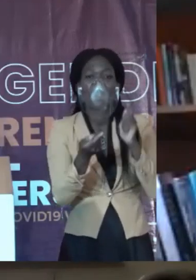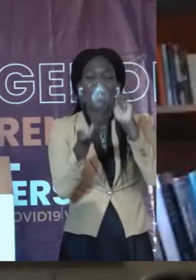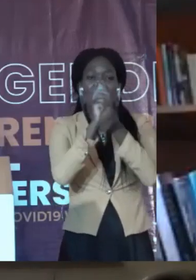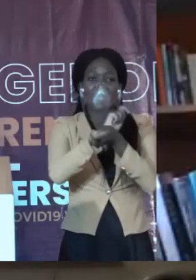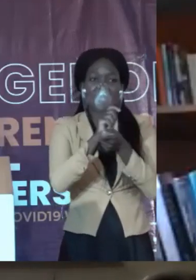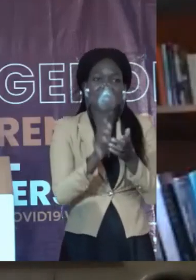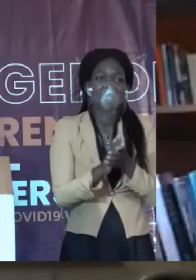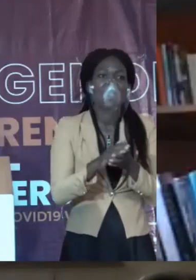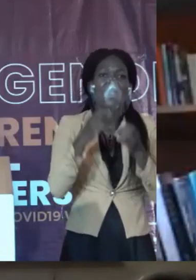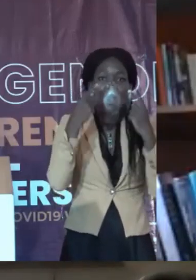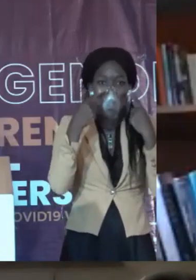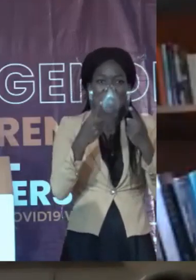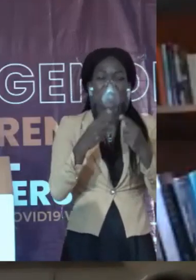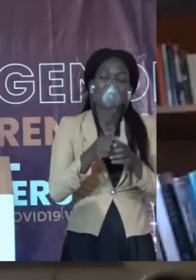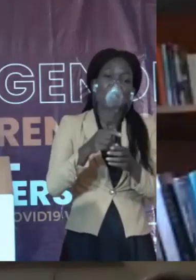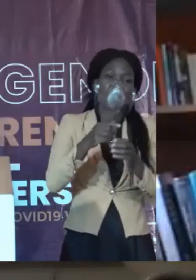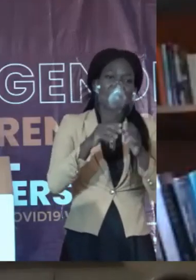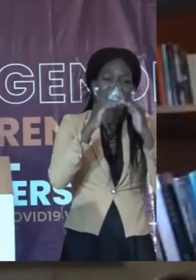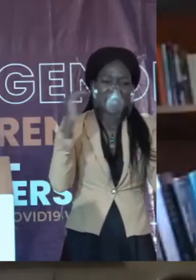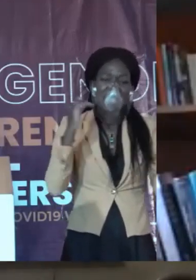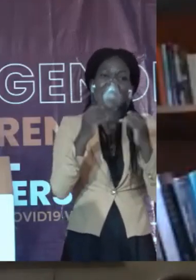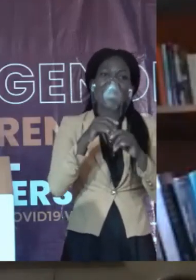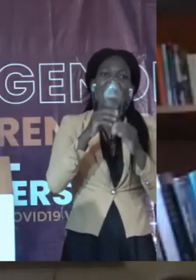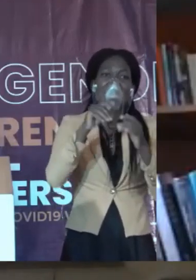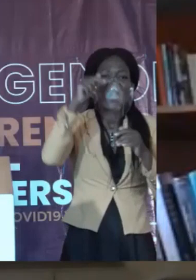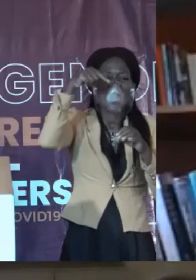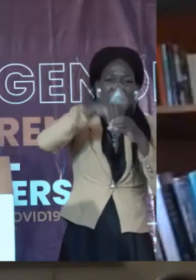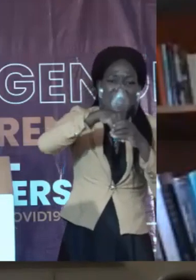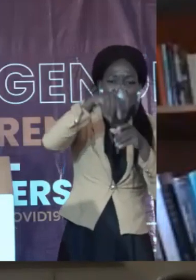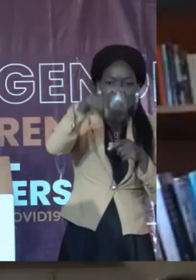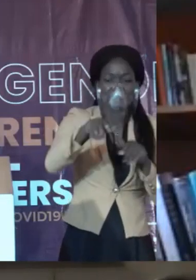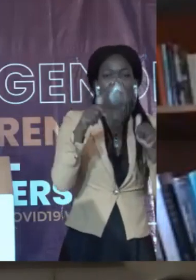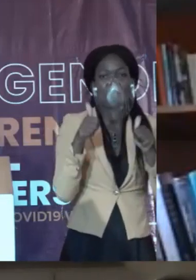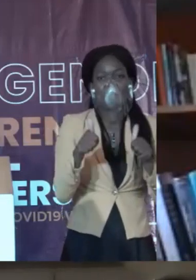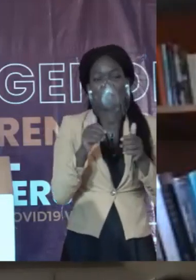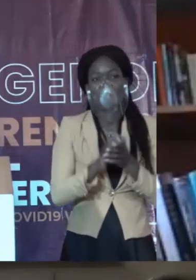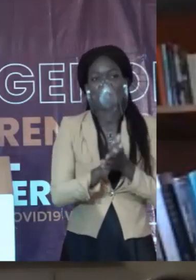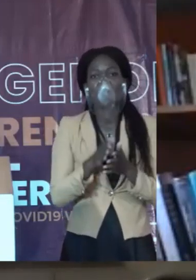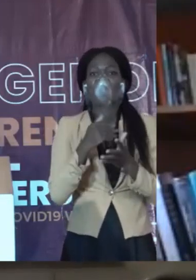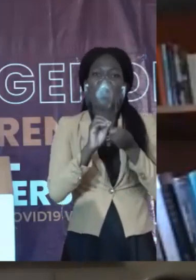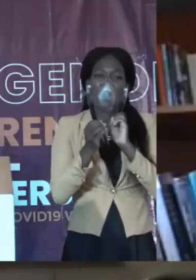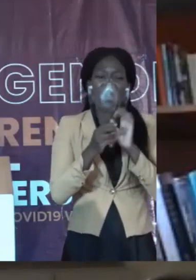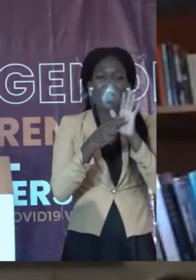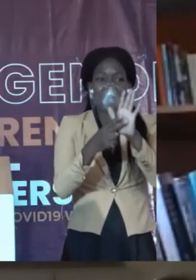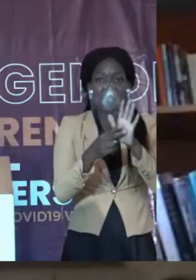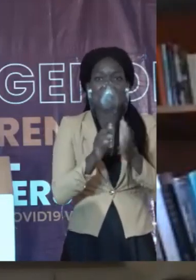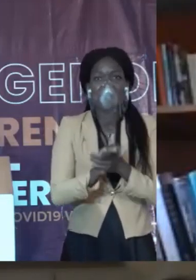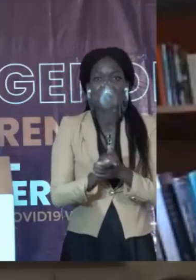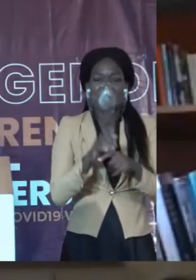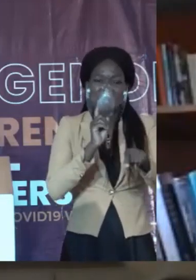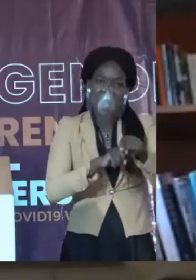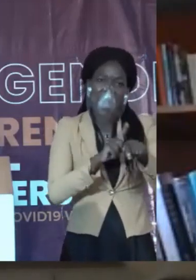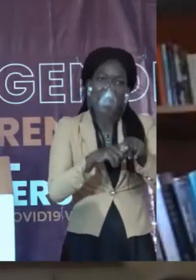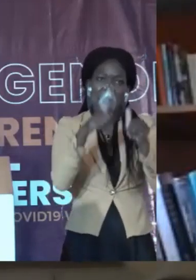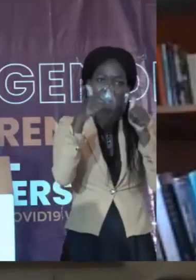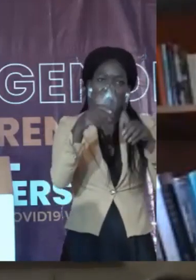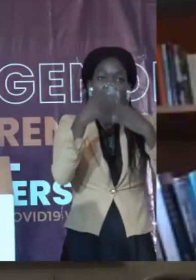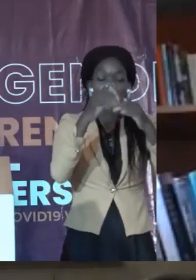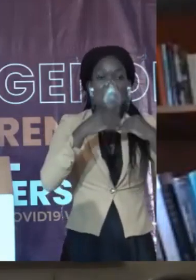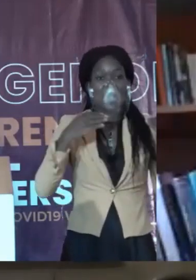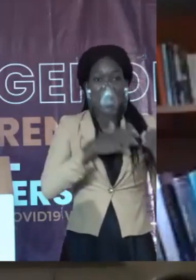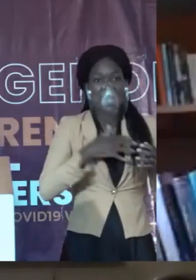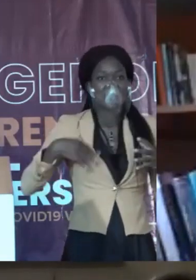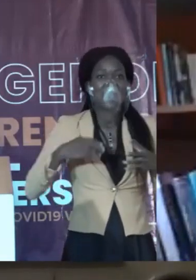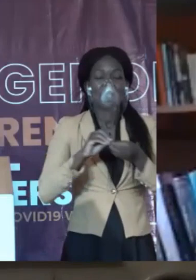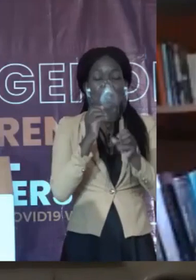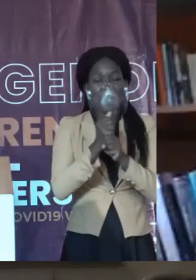and productivity in agriculture. So I think things like deliberate investments of time, deliberate investments of resources in